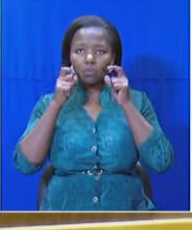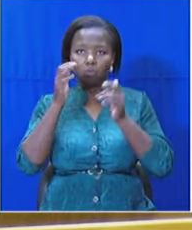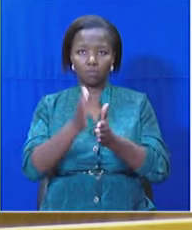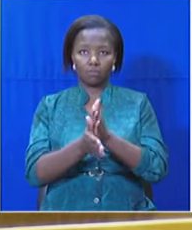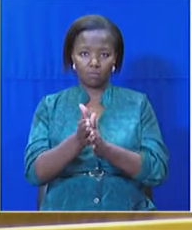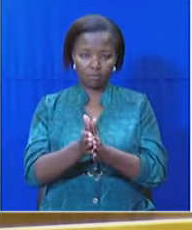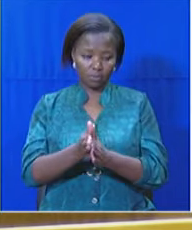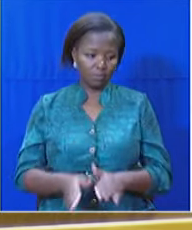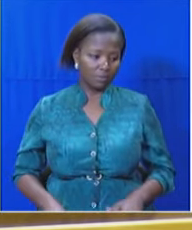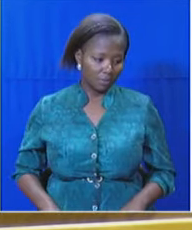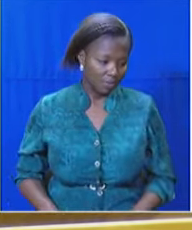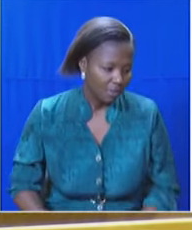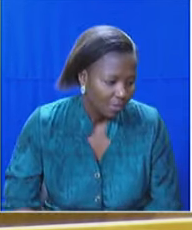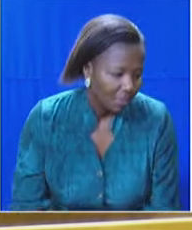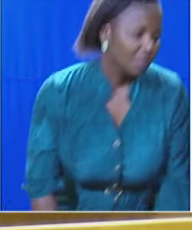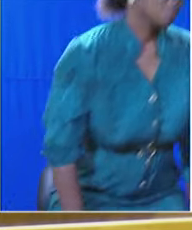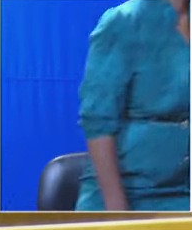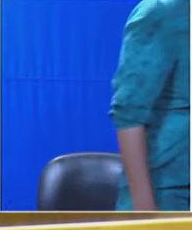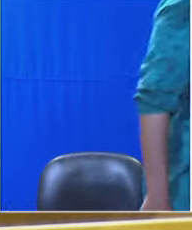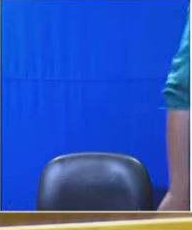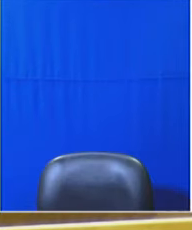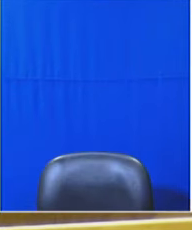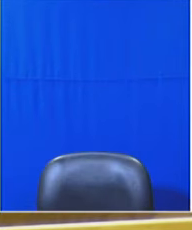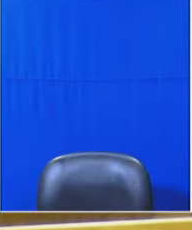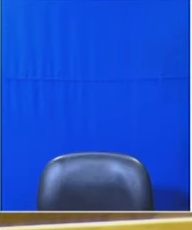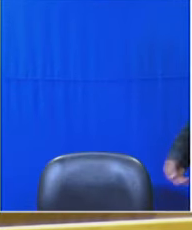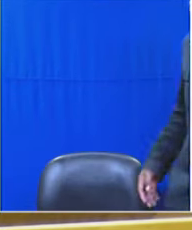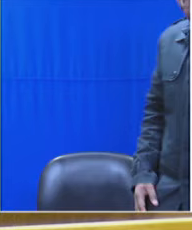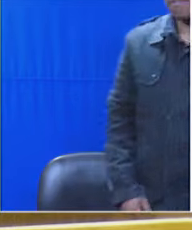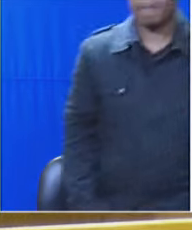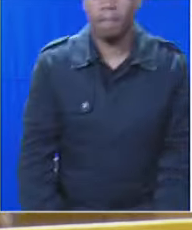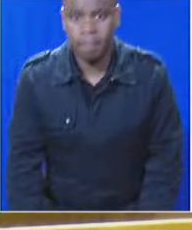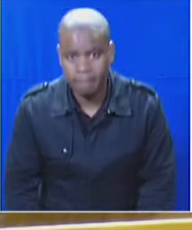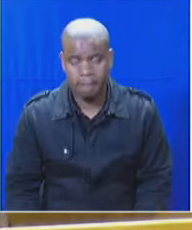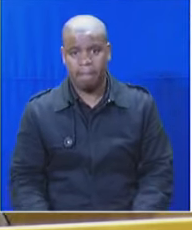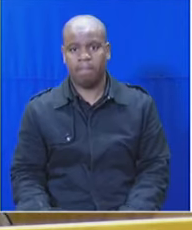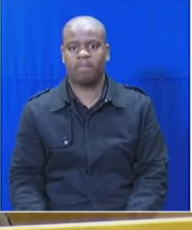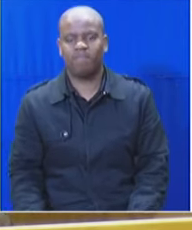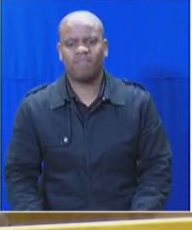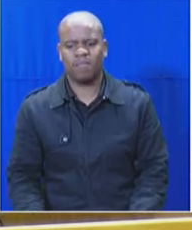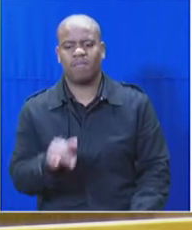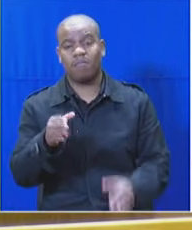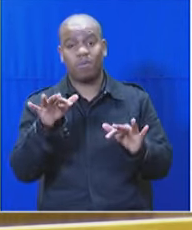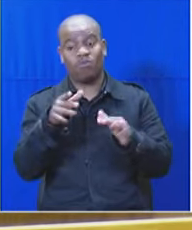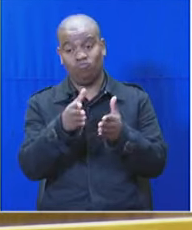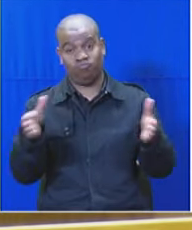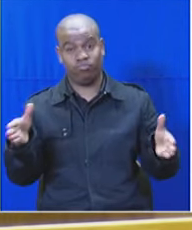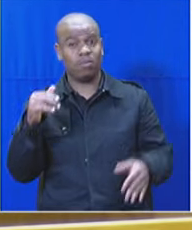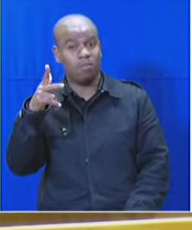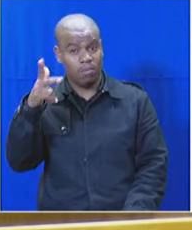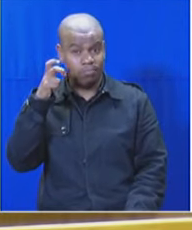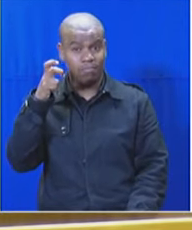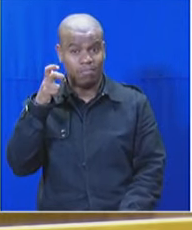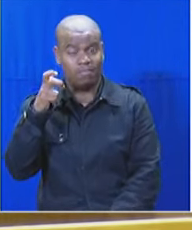Chairperson, kunabantu Honorable abanezindlebe kodwa members, please bezwa. don't distract the speaker. He may not be able to speak the